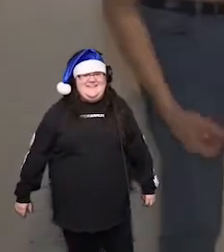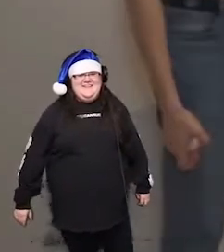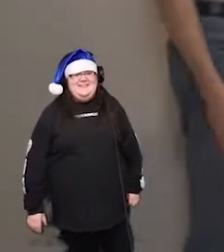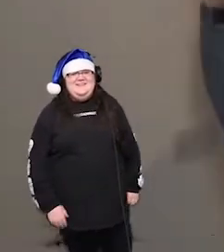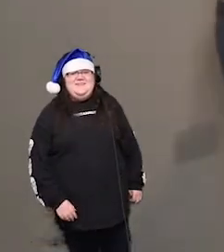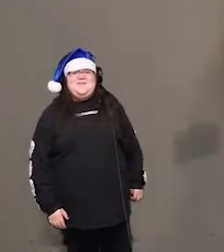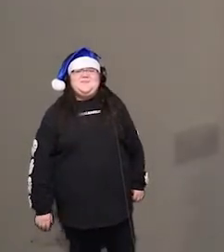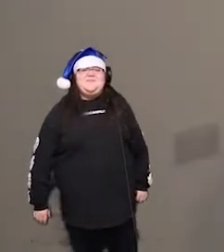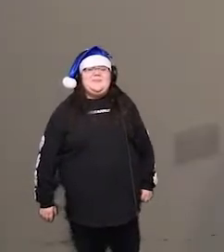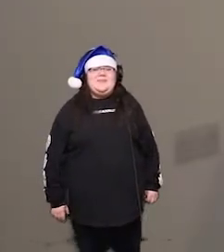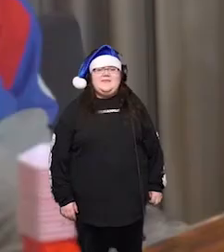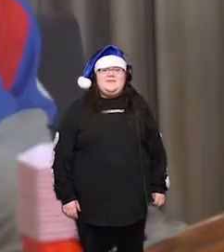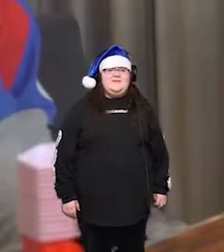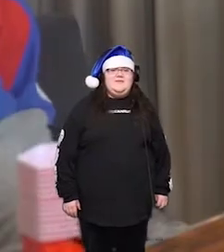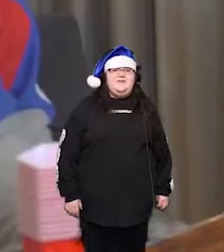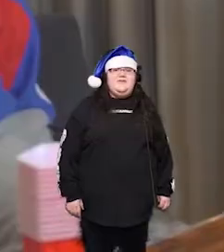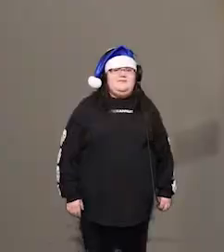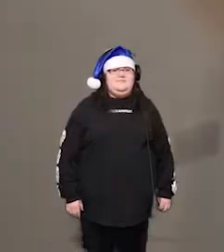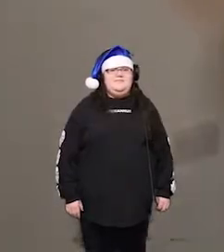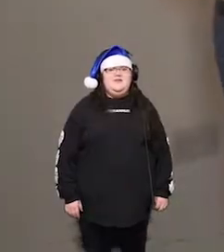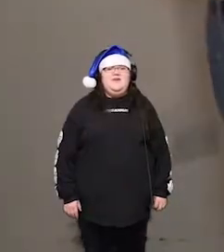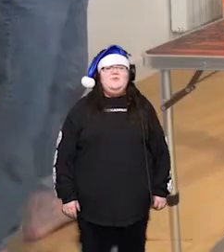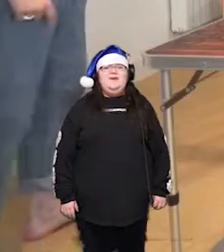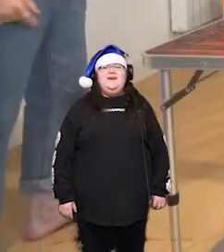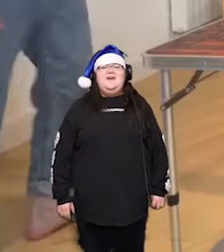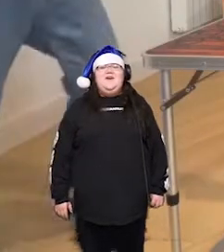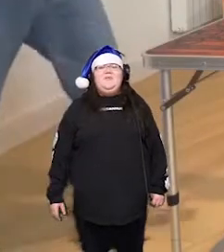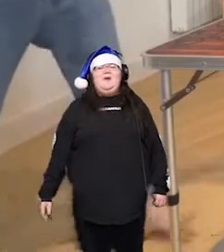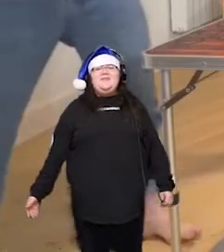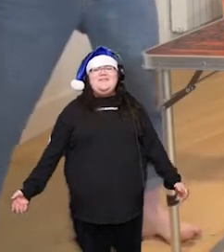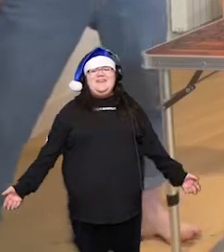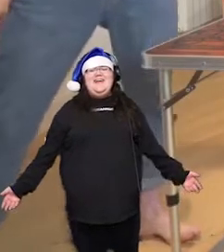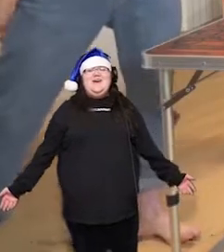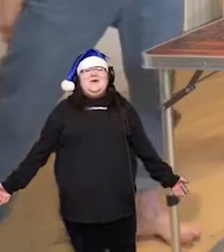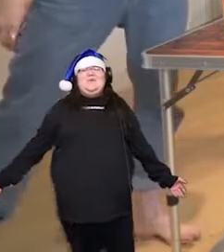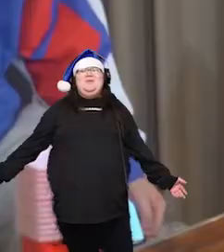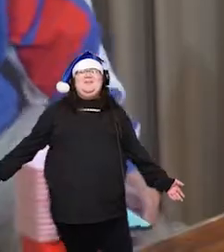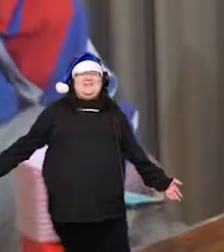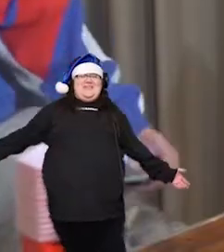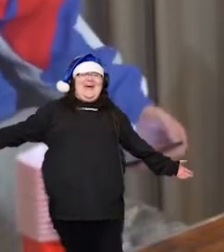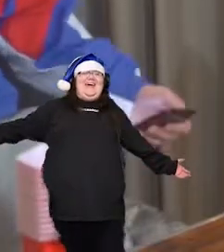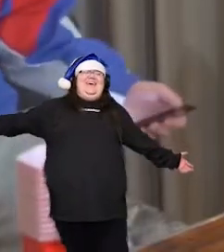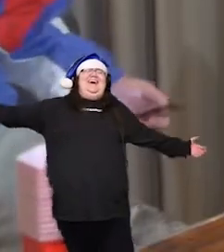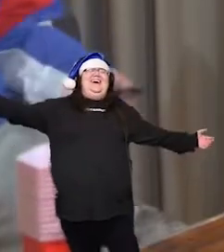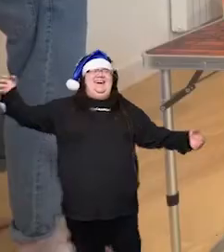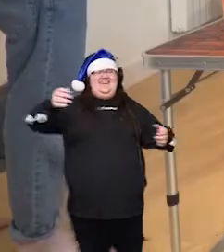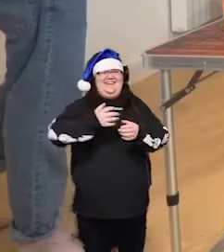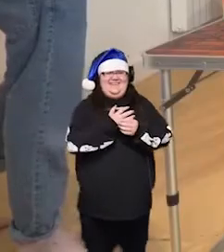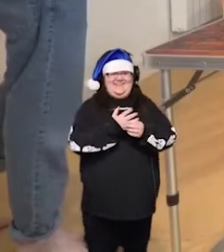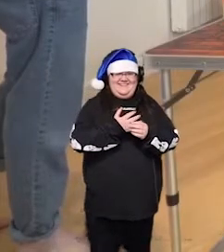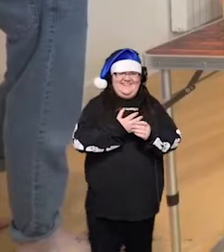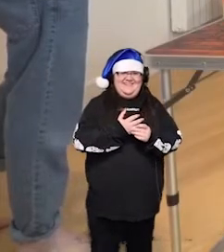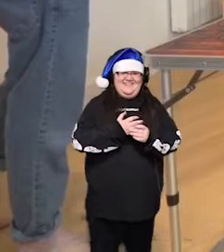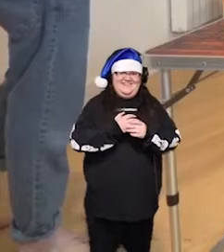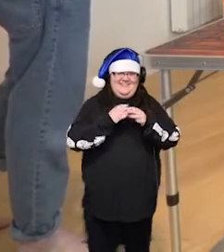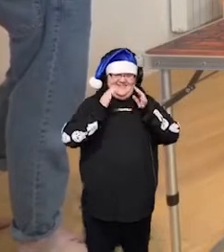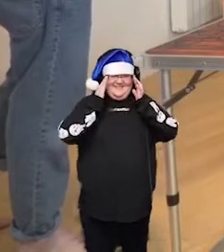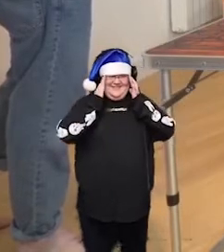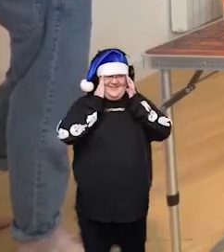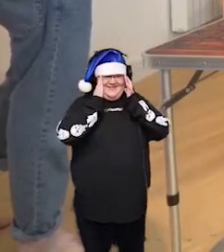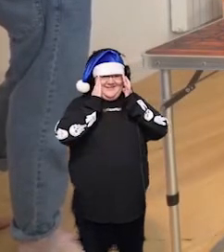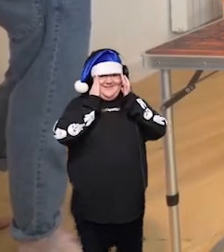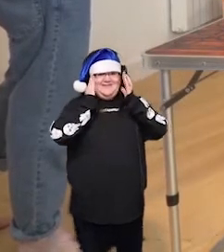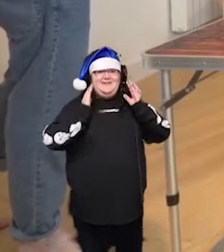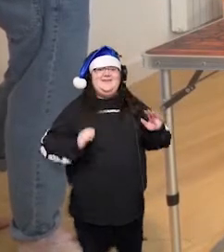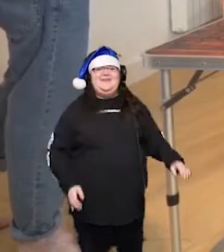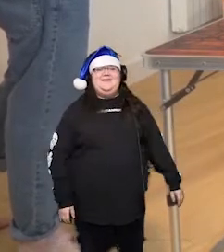more elevation. Elevation. Oh. Cheetah! What? Cheetah! What was that? You think you should be on, like, a shoot